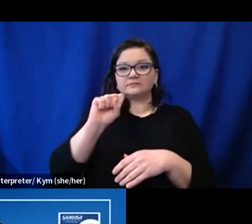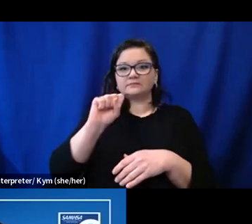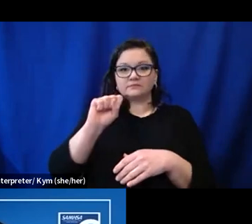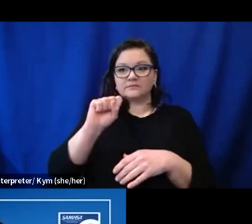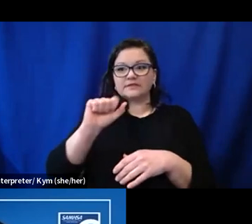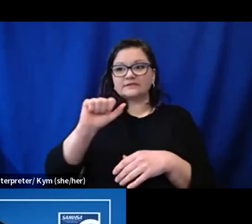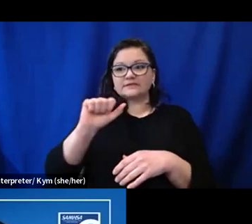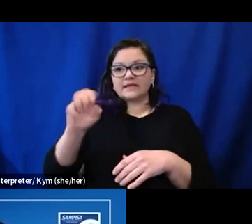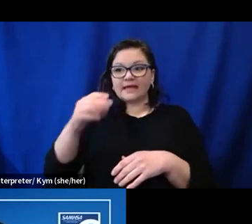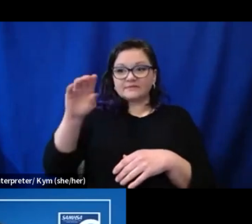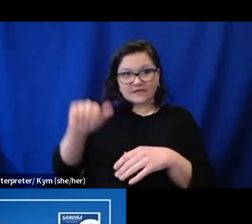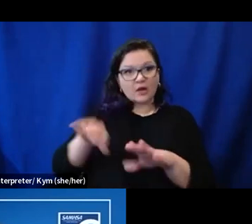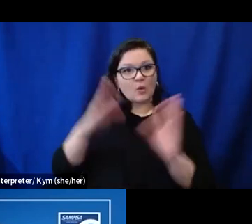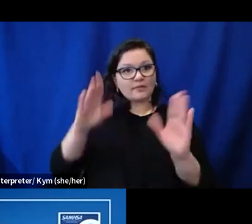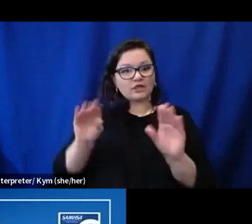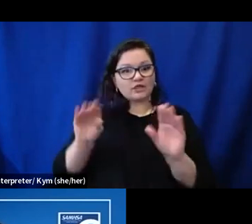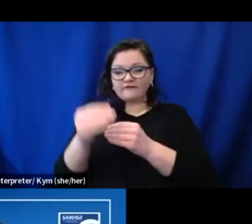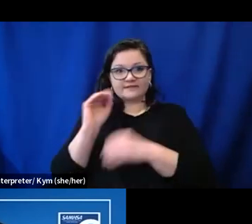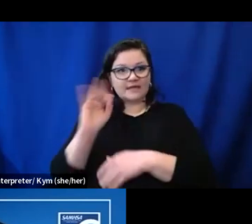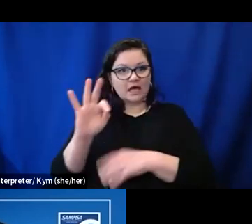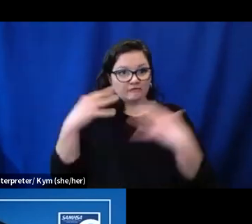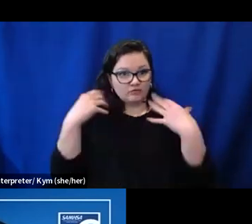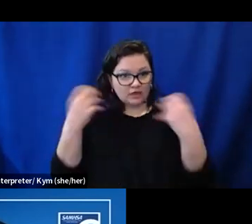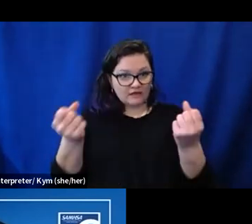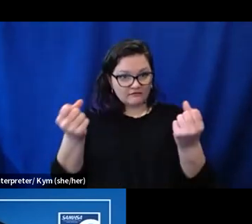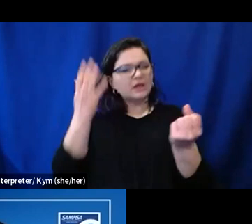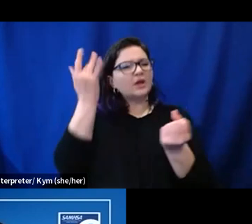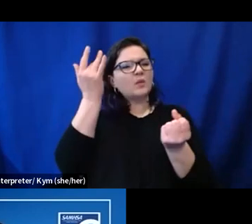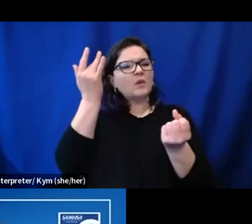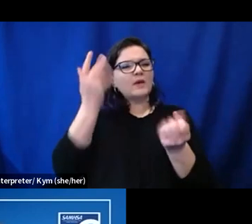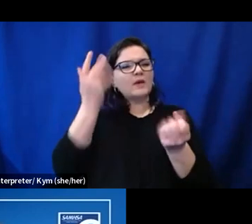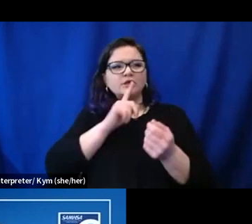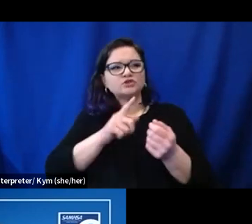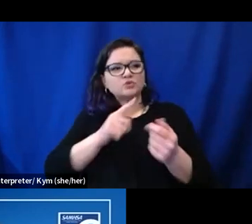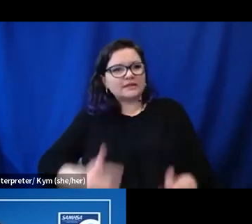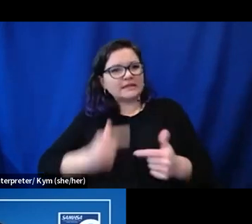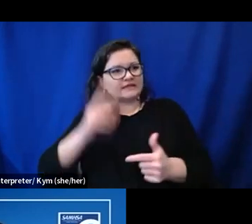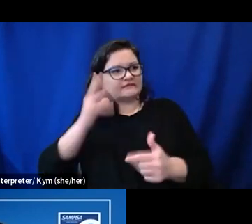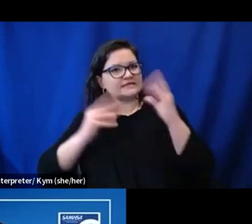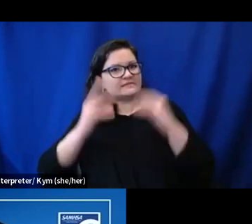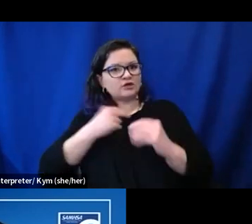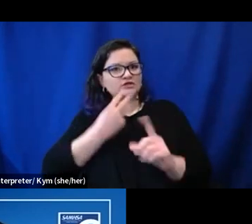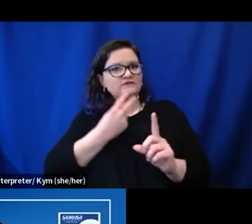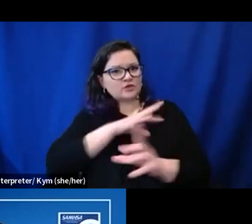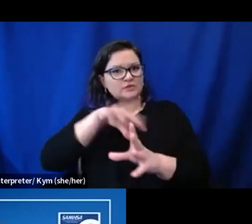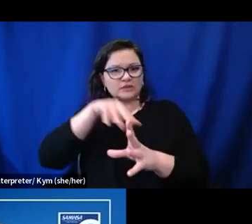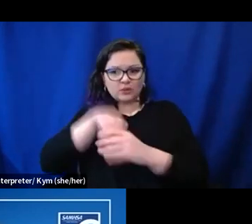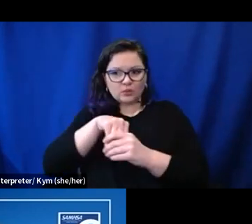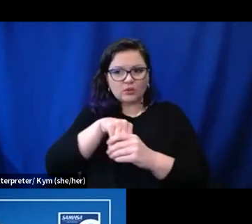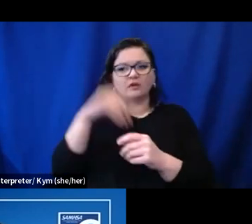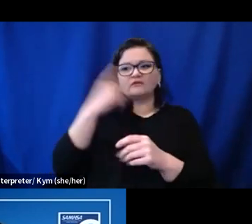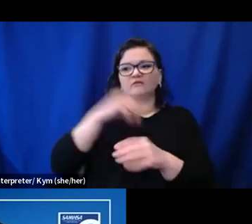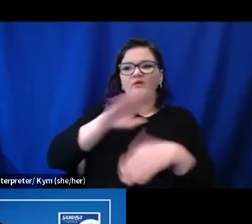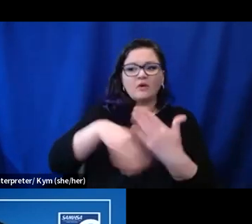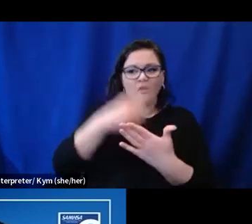Office of Recovery, and they did this to ensure that the lived experience voice was included in all